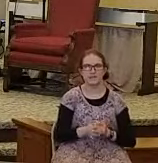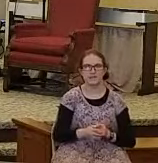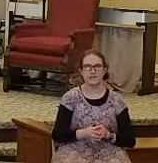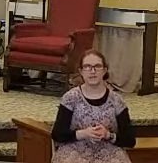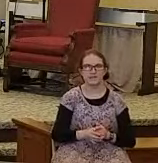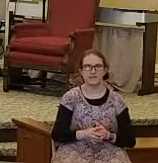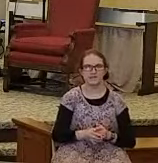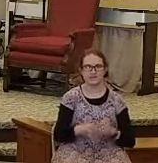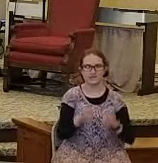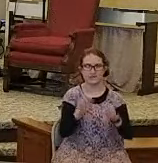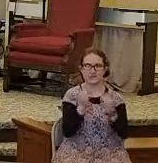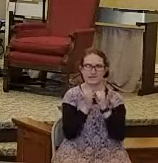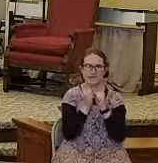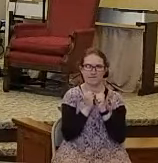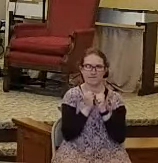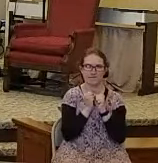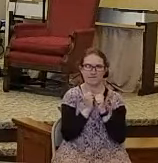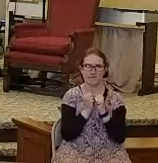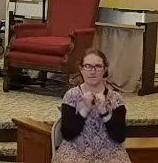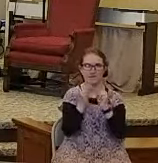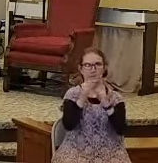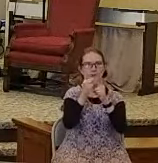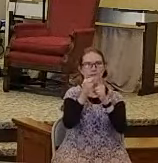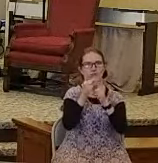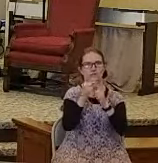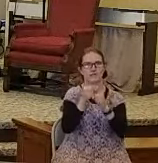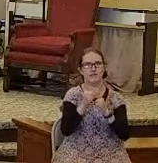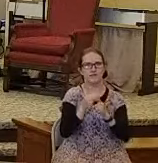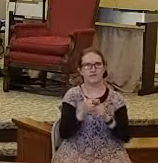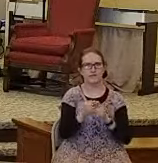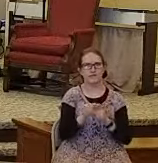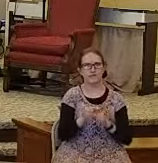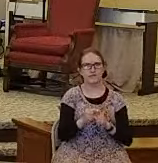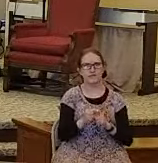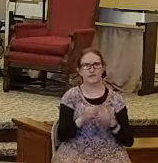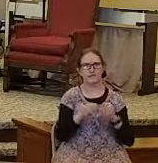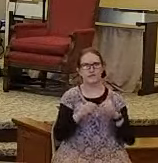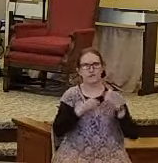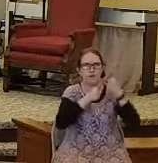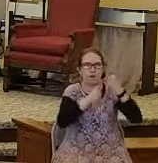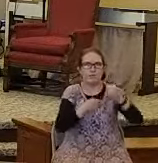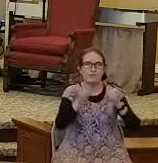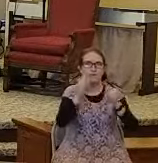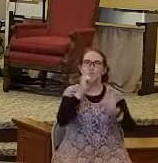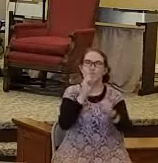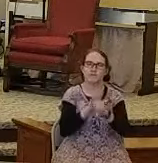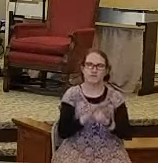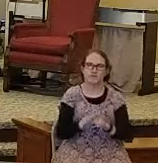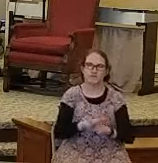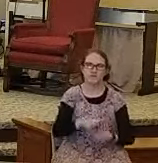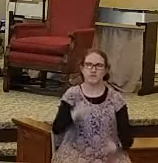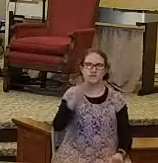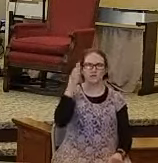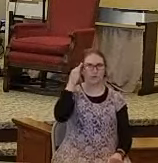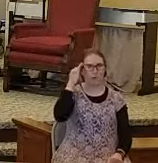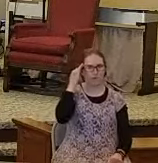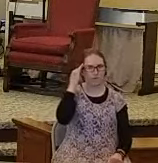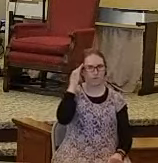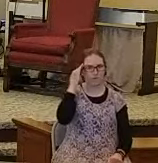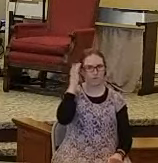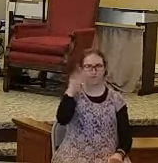Jesus, just to take him at his word, just to rest upon his promise, just to